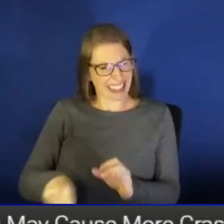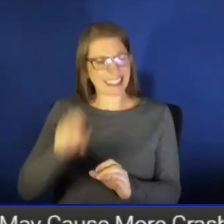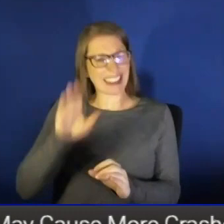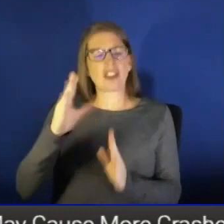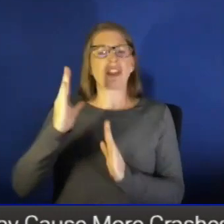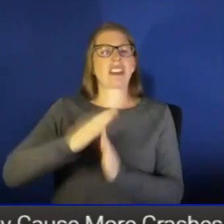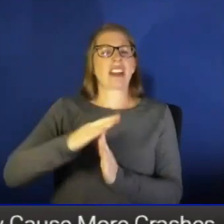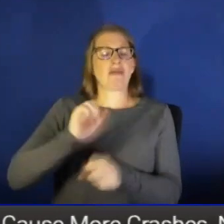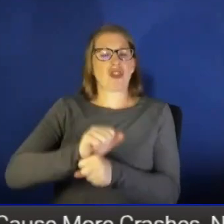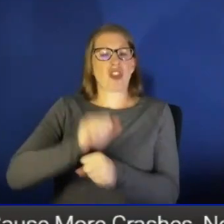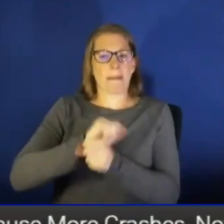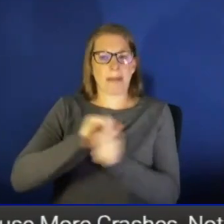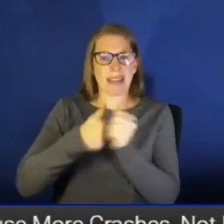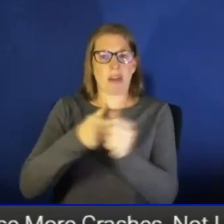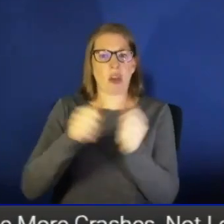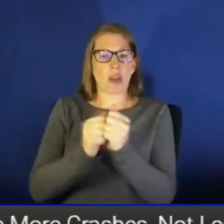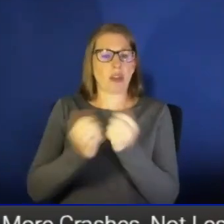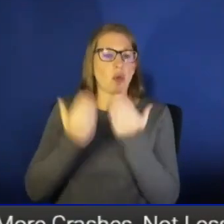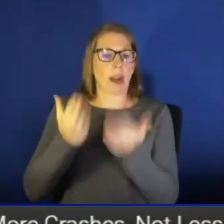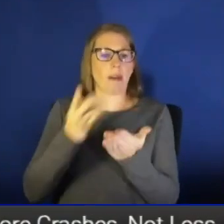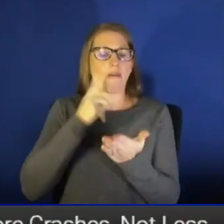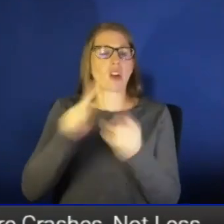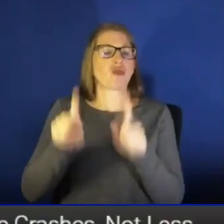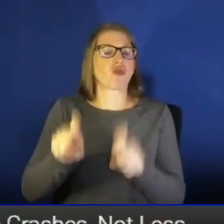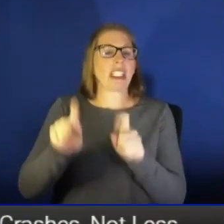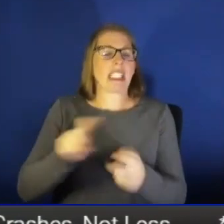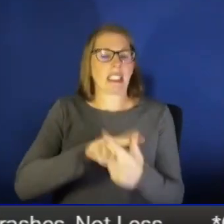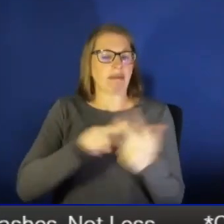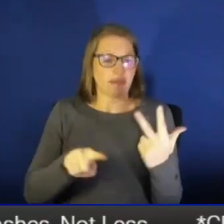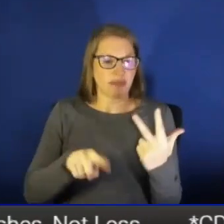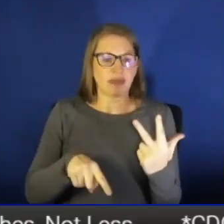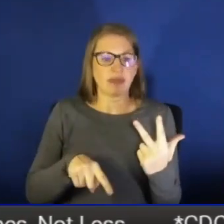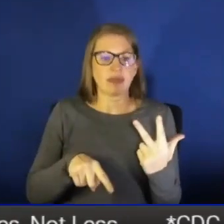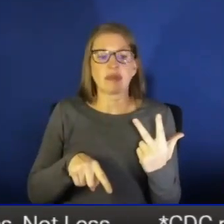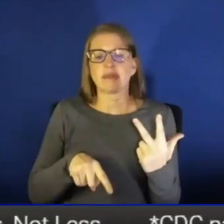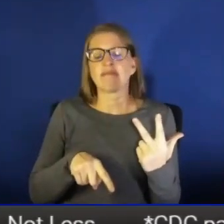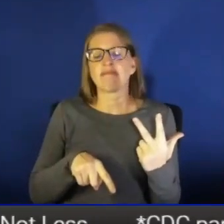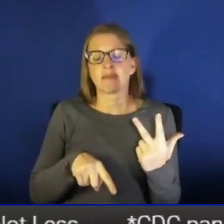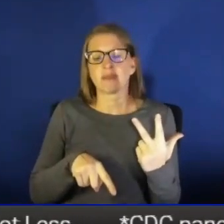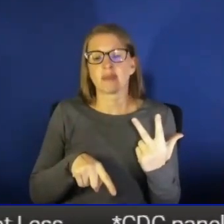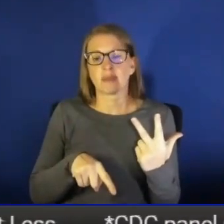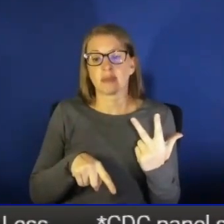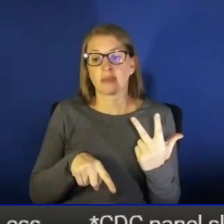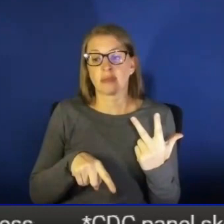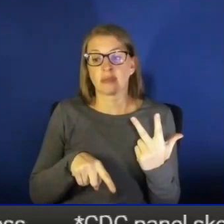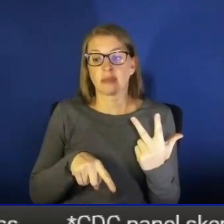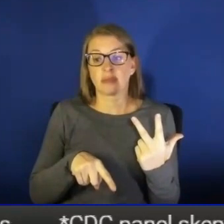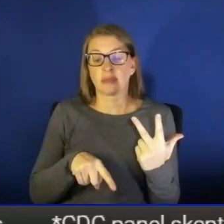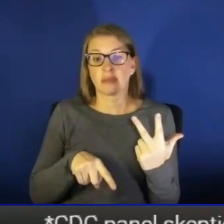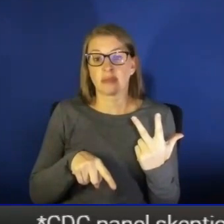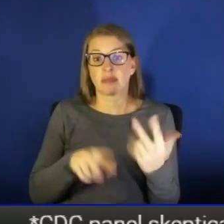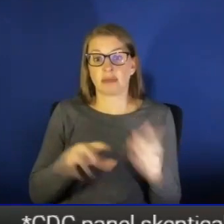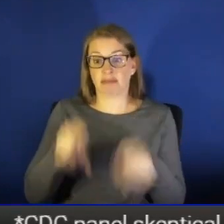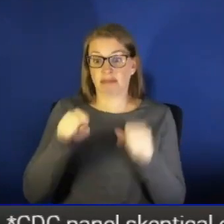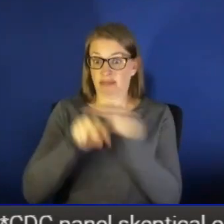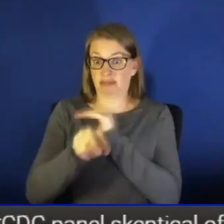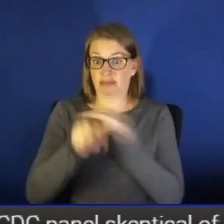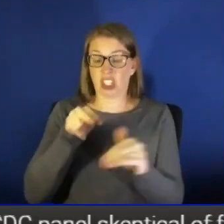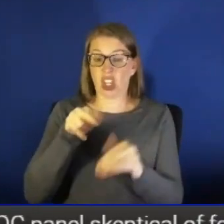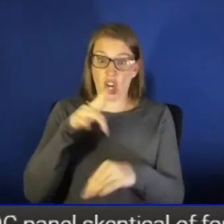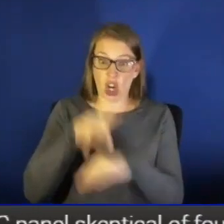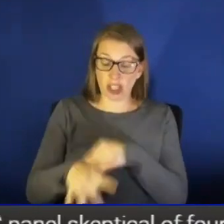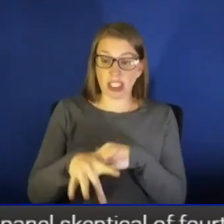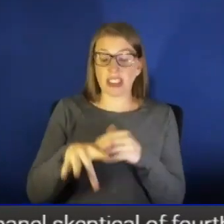up with those recommendations for screening, because doing that early saves so much morbidity and heartache and tragedy down the road. And